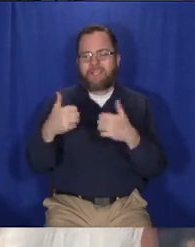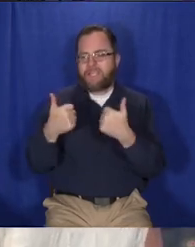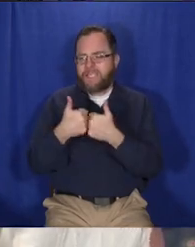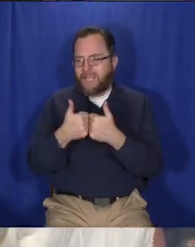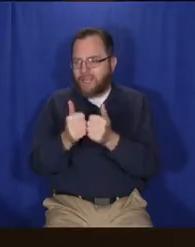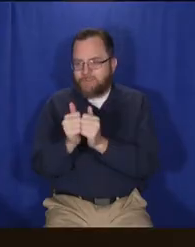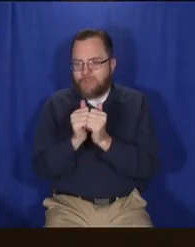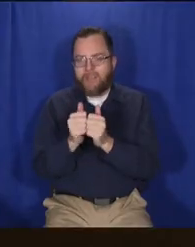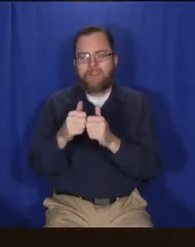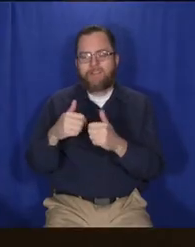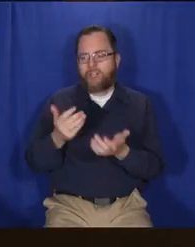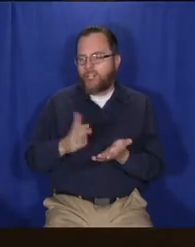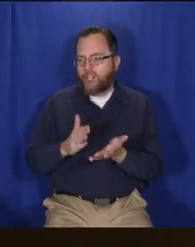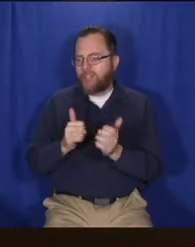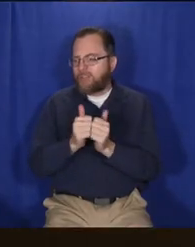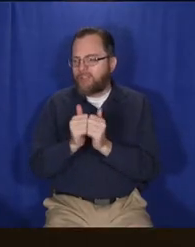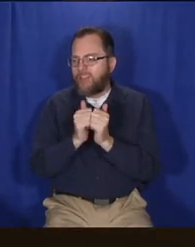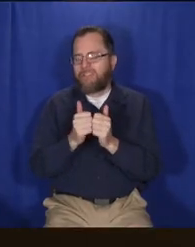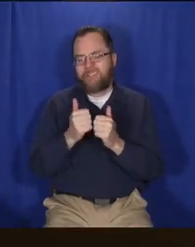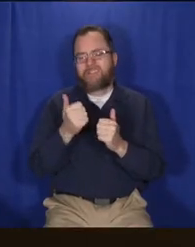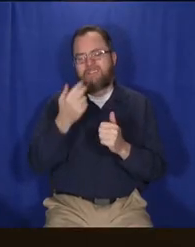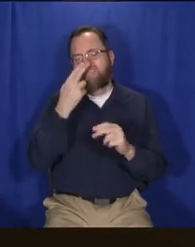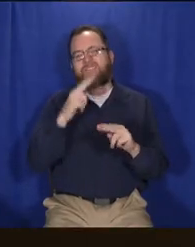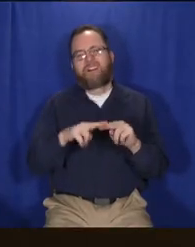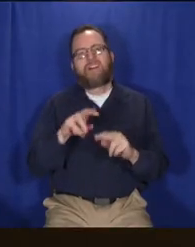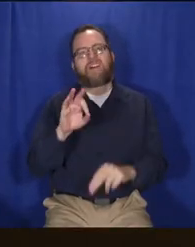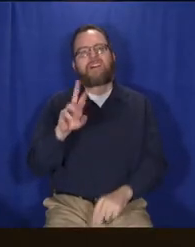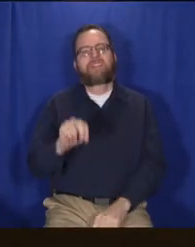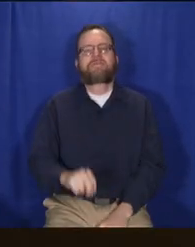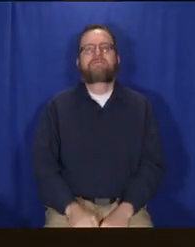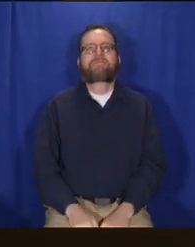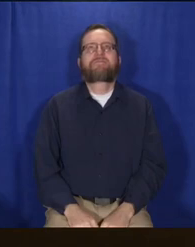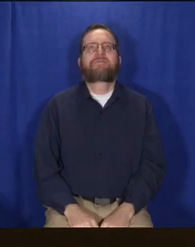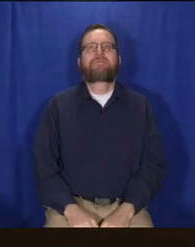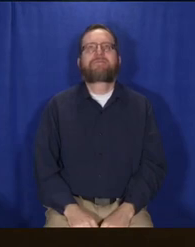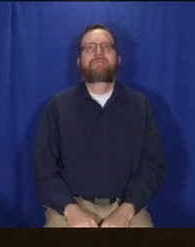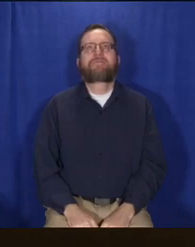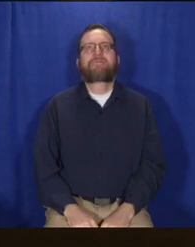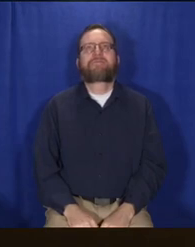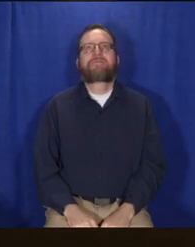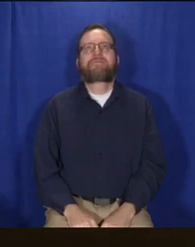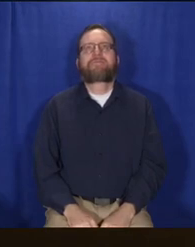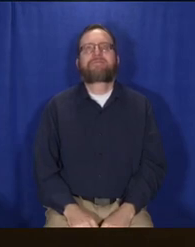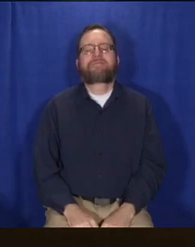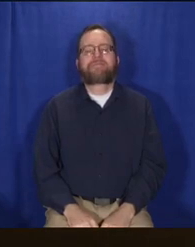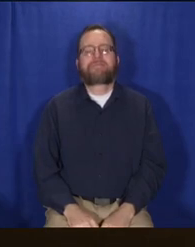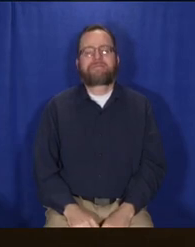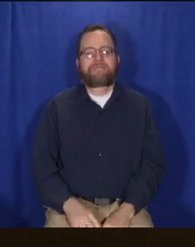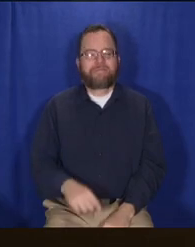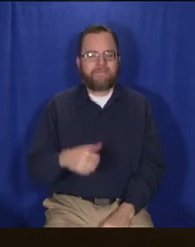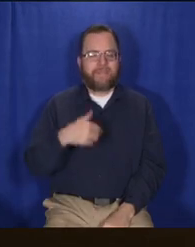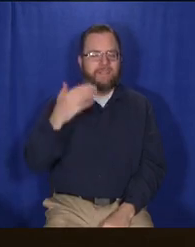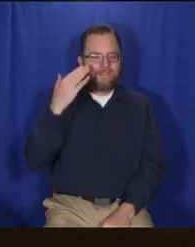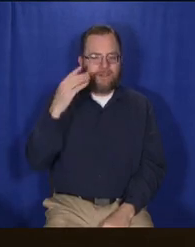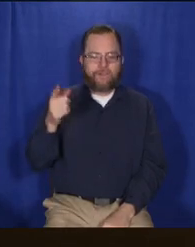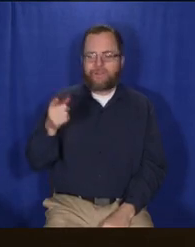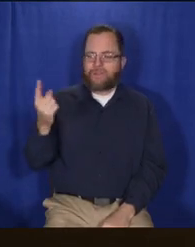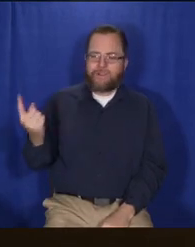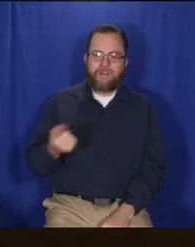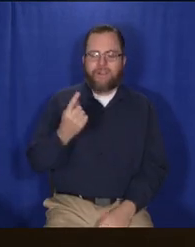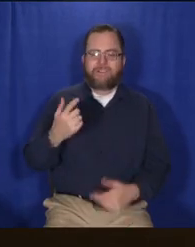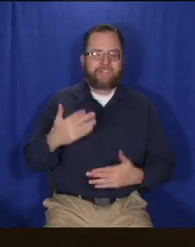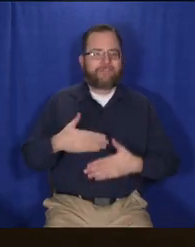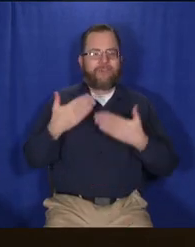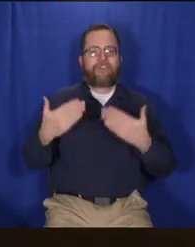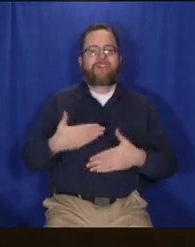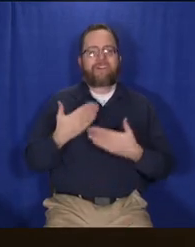fun. Yeah, that's awesome. Well, I've been around y'all's family a lot, and I know y'all are on joke time at all times. And so I'm sure